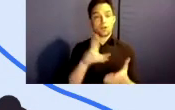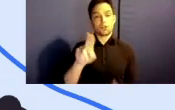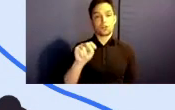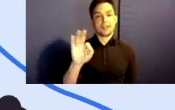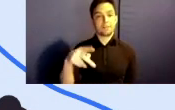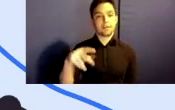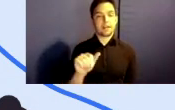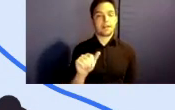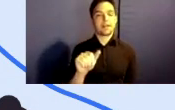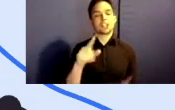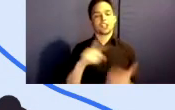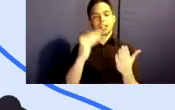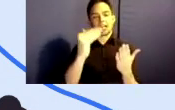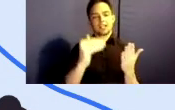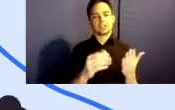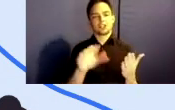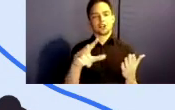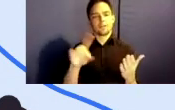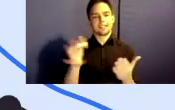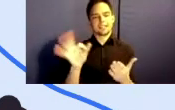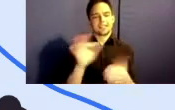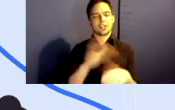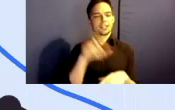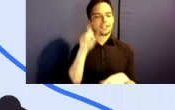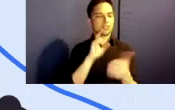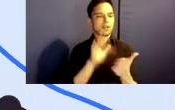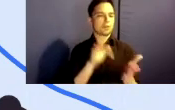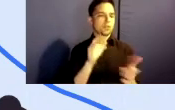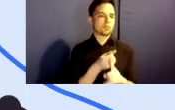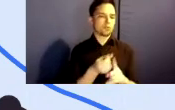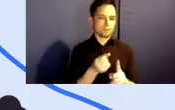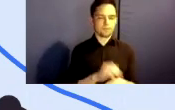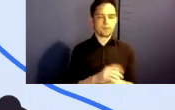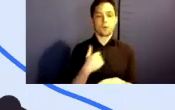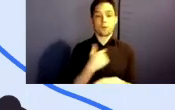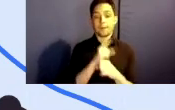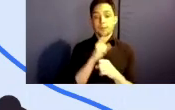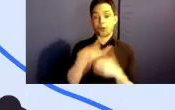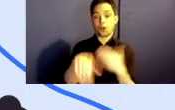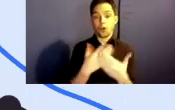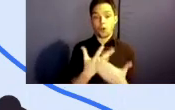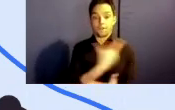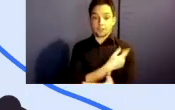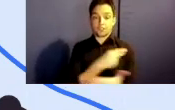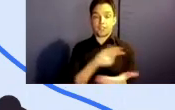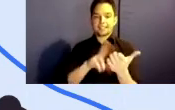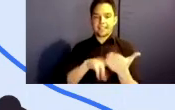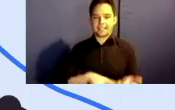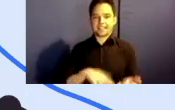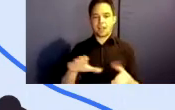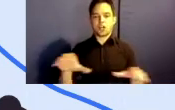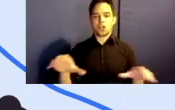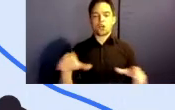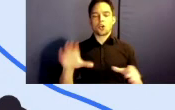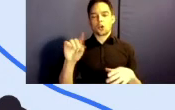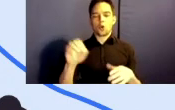on COVID-19 on sexual exploitation abuse. We need to ensure that all vaccinators have signed this code of conduct to avoid